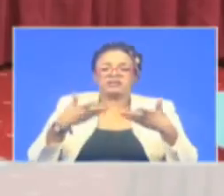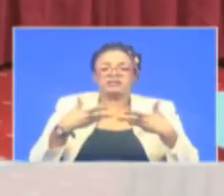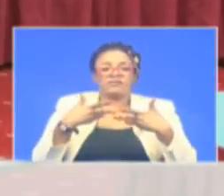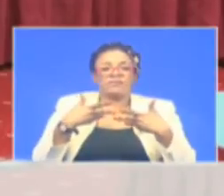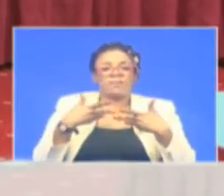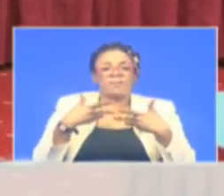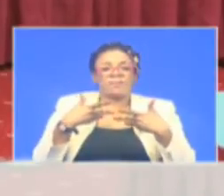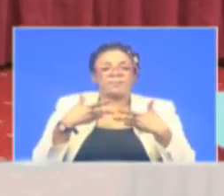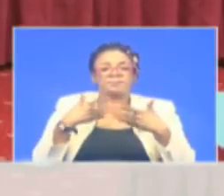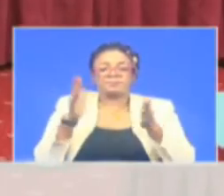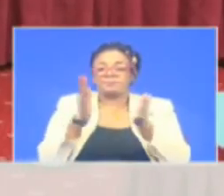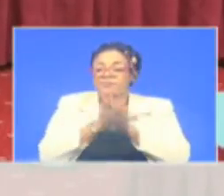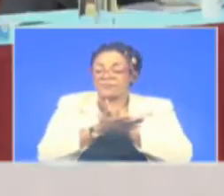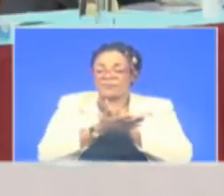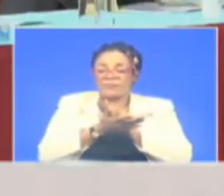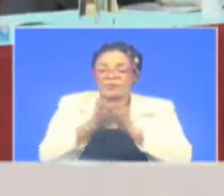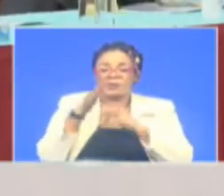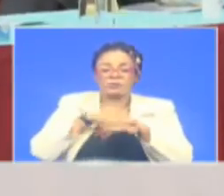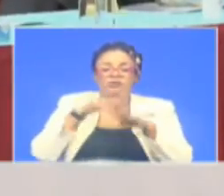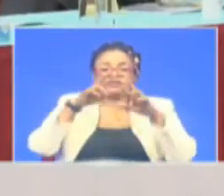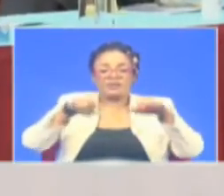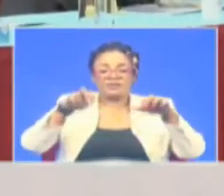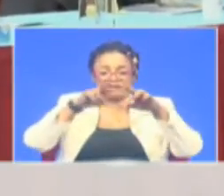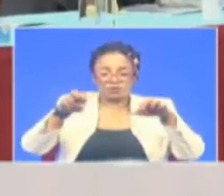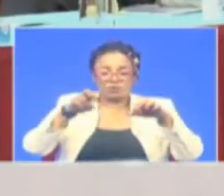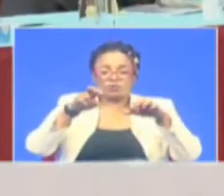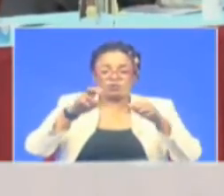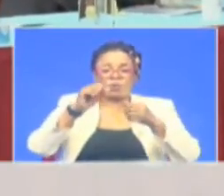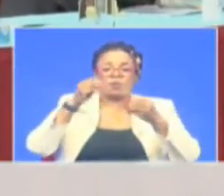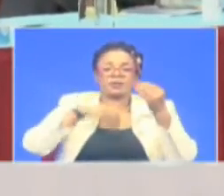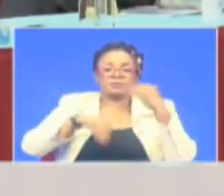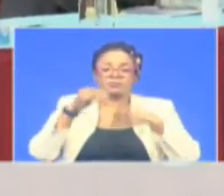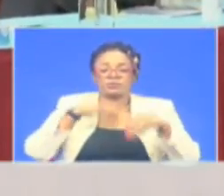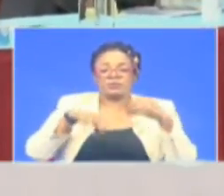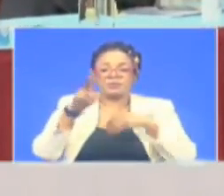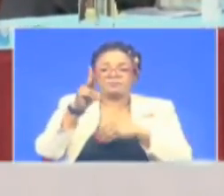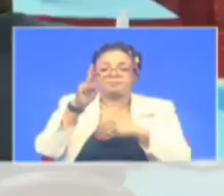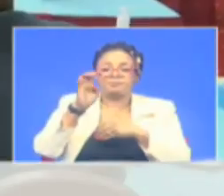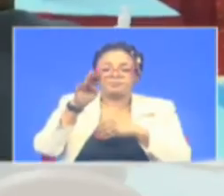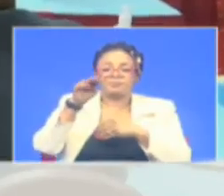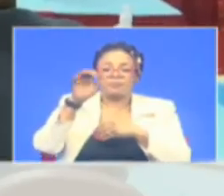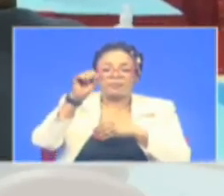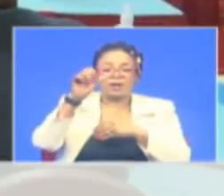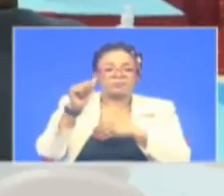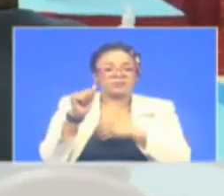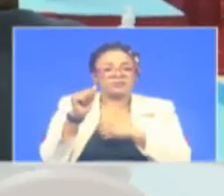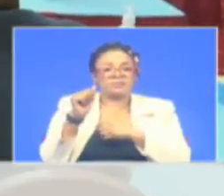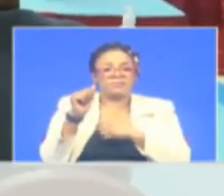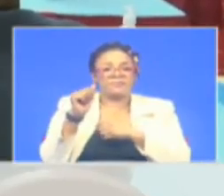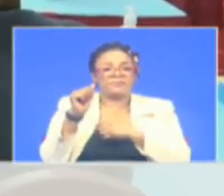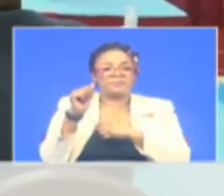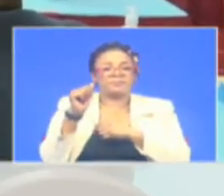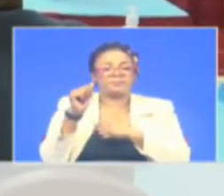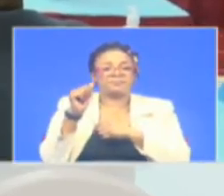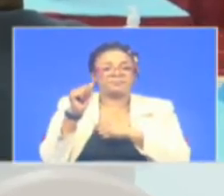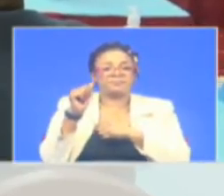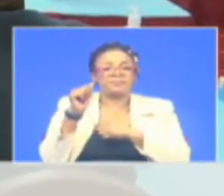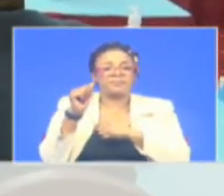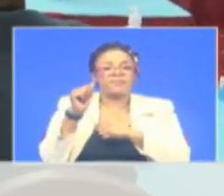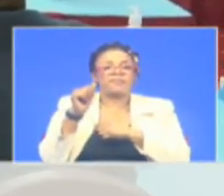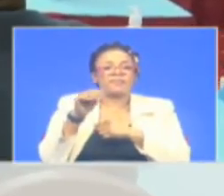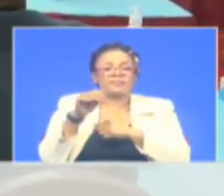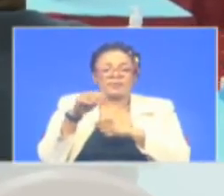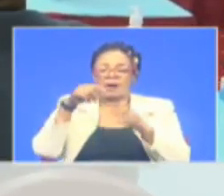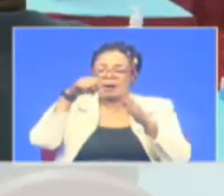updated files on the investigations into the corruption at the Kenya Medical Supplies Authority, that's KEMSA,